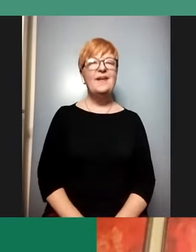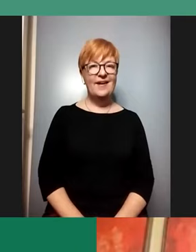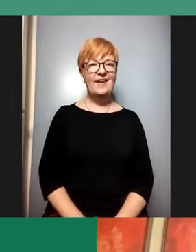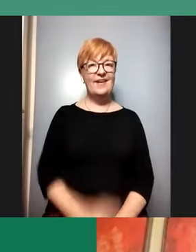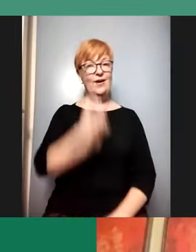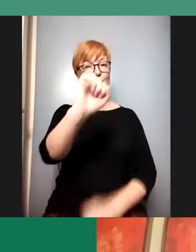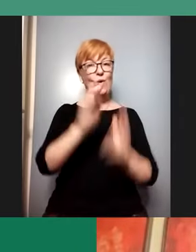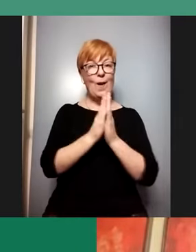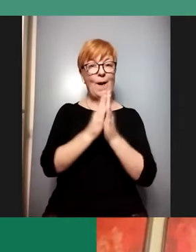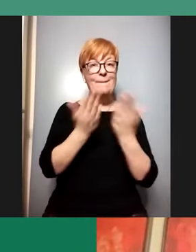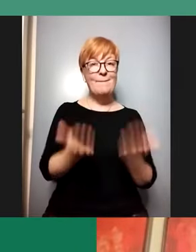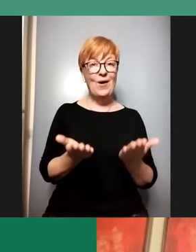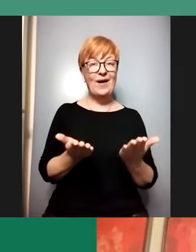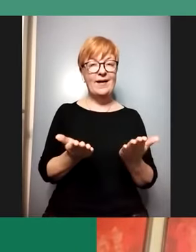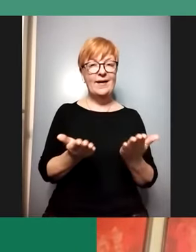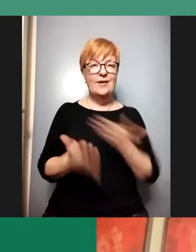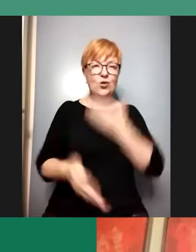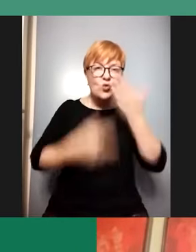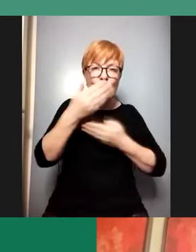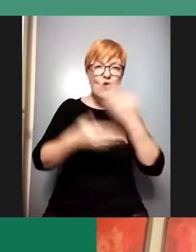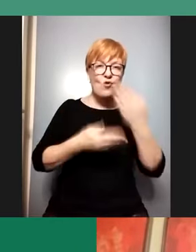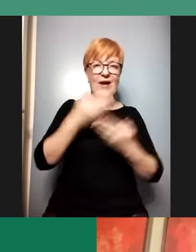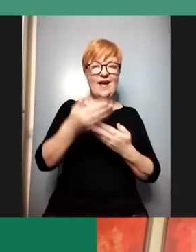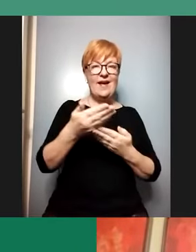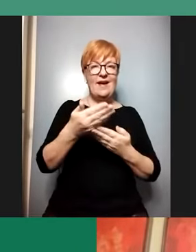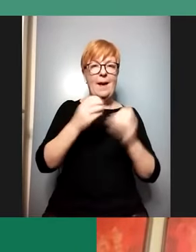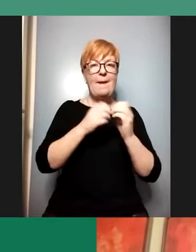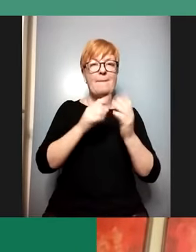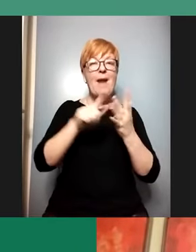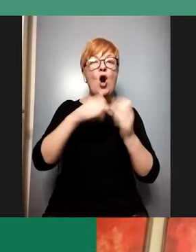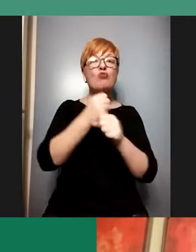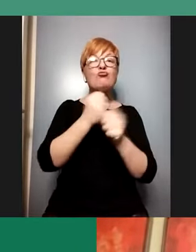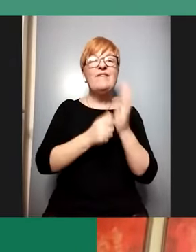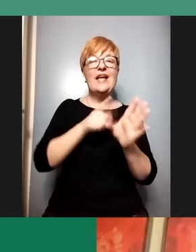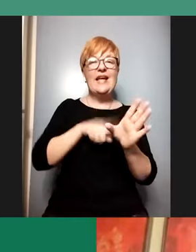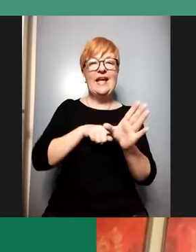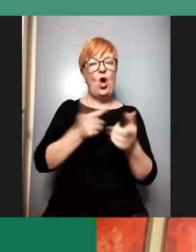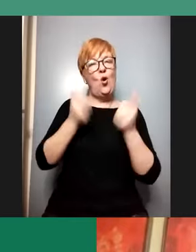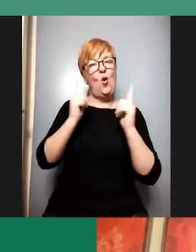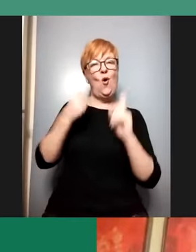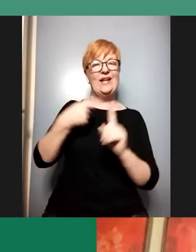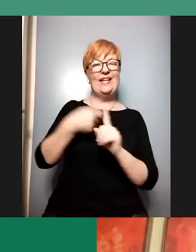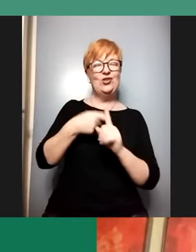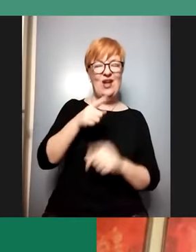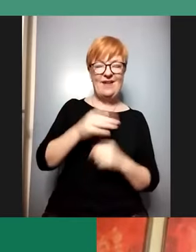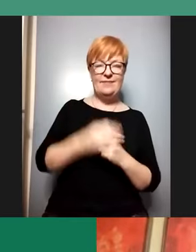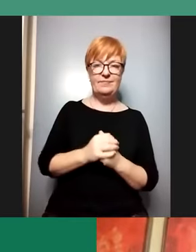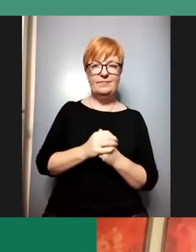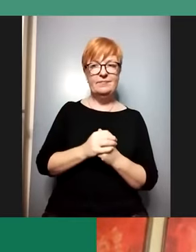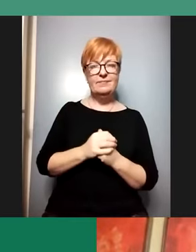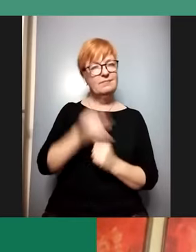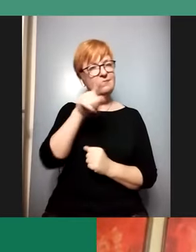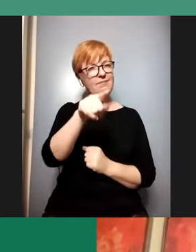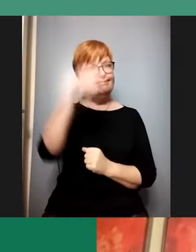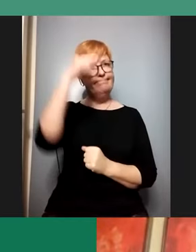which fictionalizes the biography of Lord Kitchener. Why do you think that moment has become